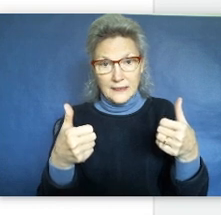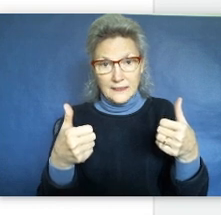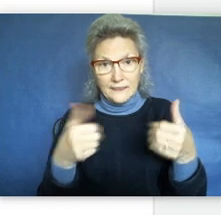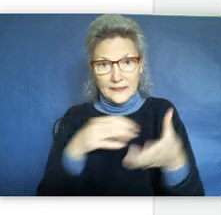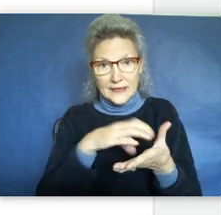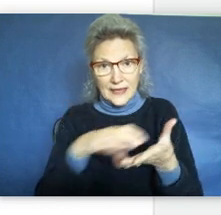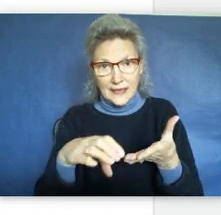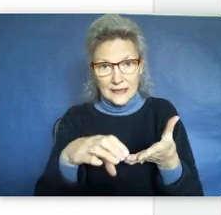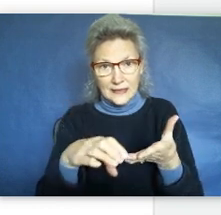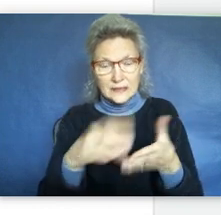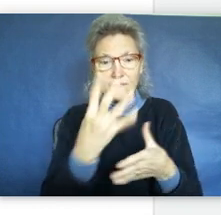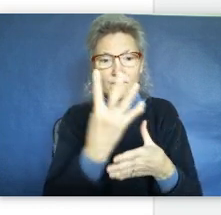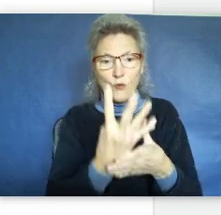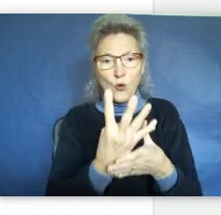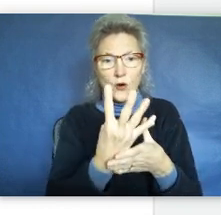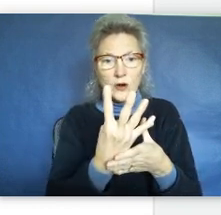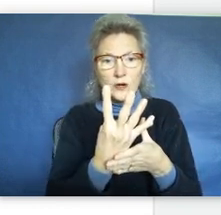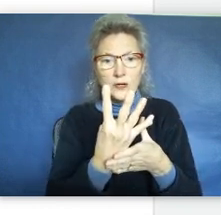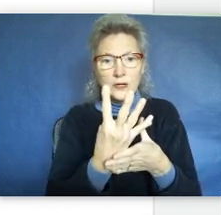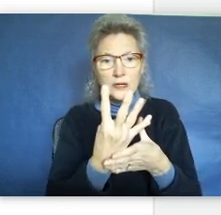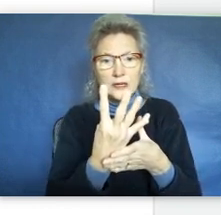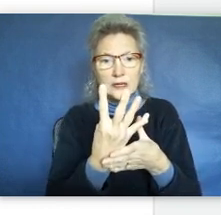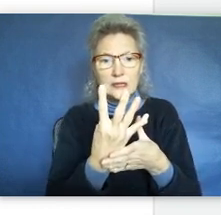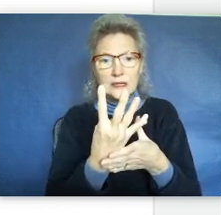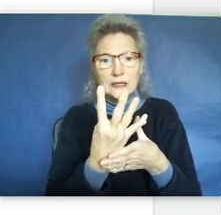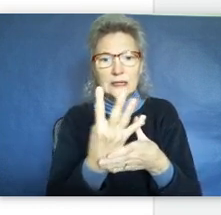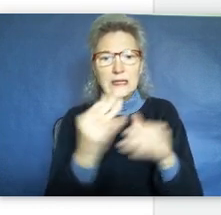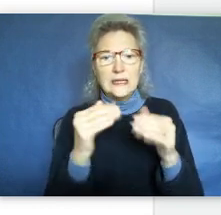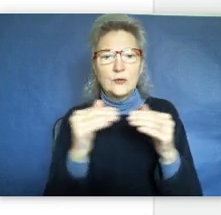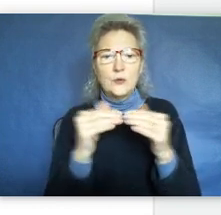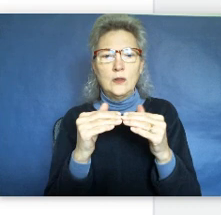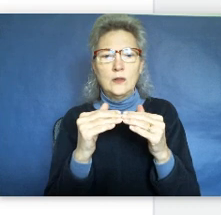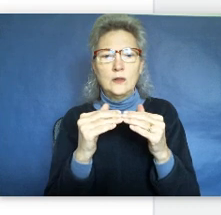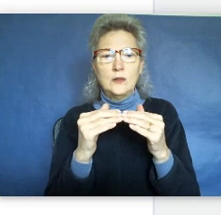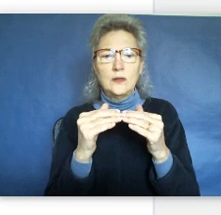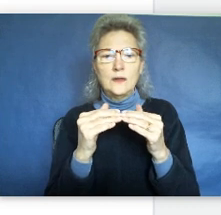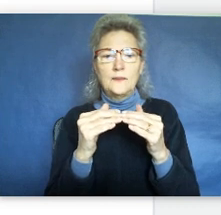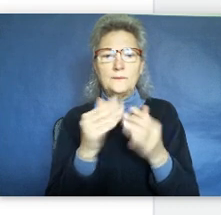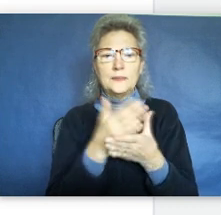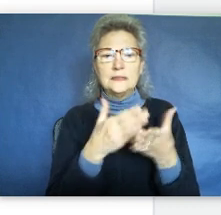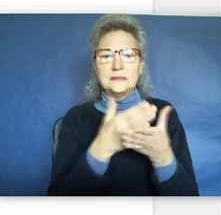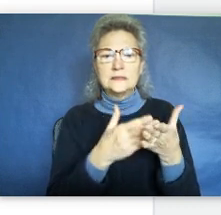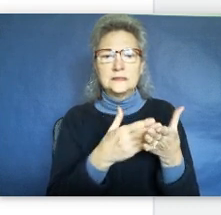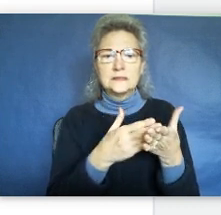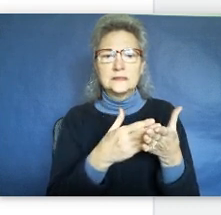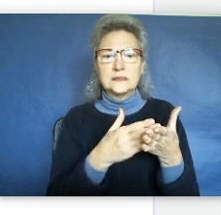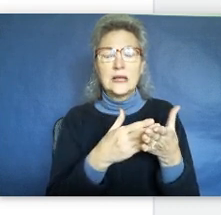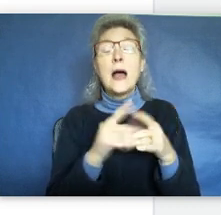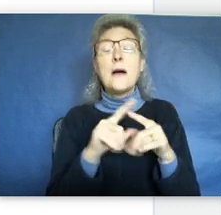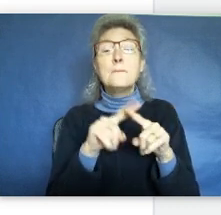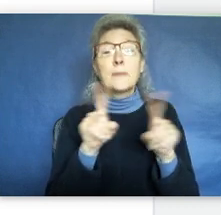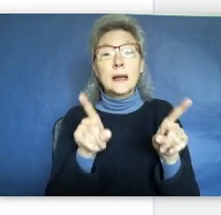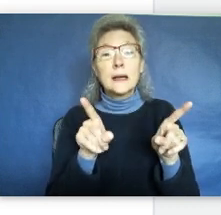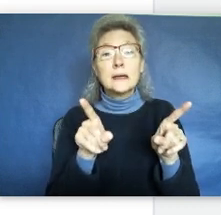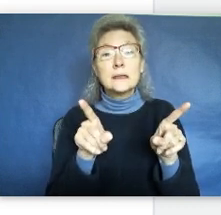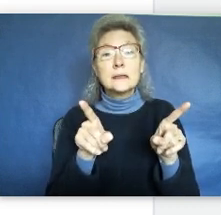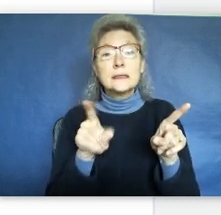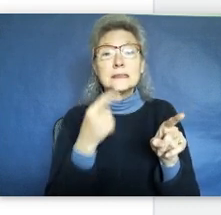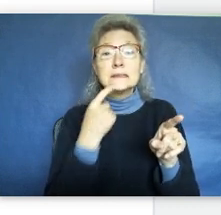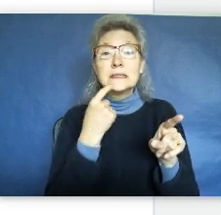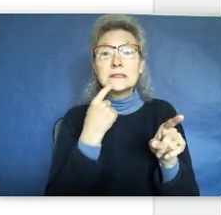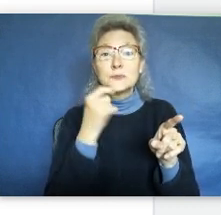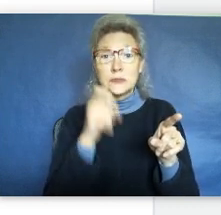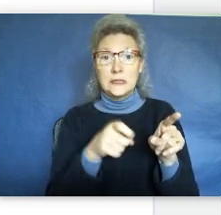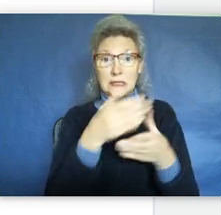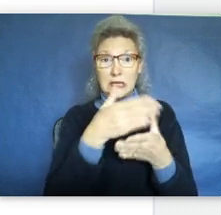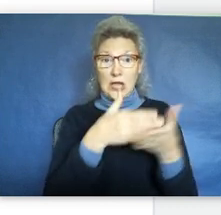this into four, let's see if I could do four equal pieces. But it says that we need